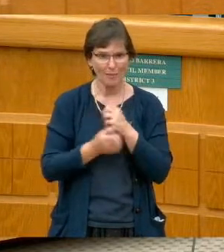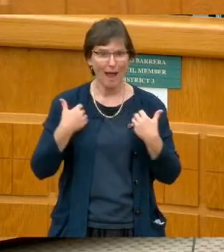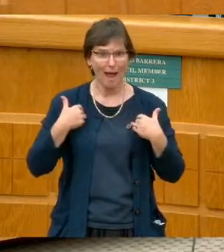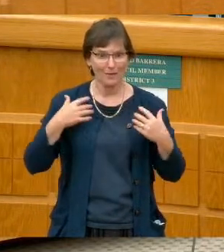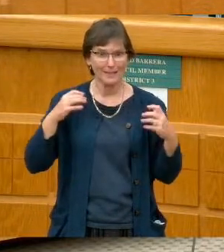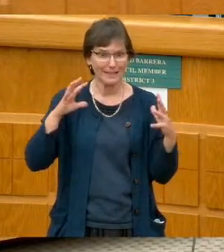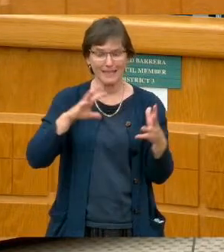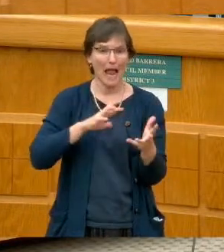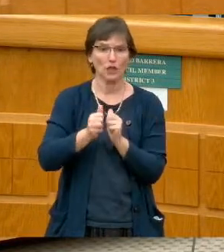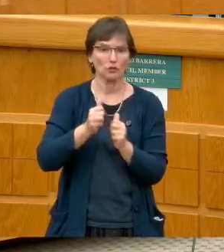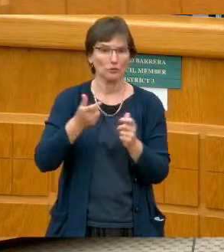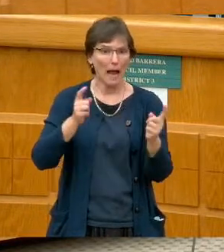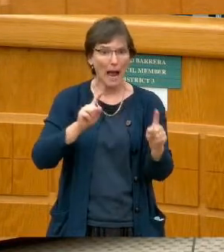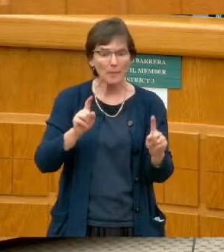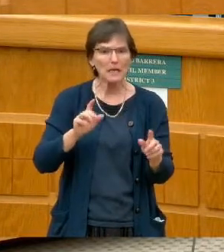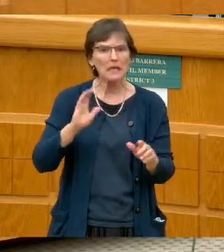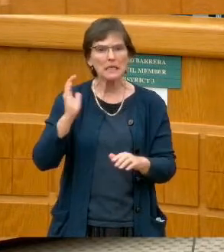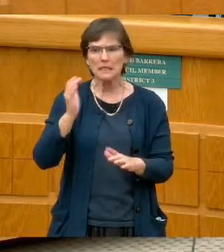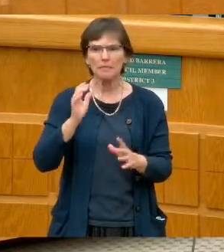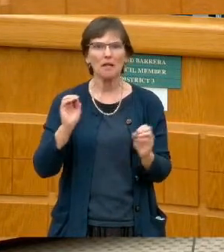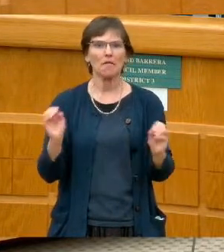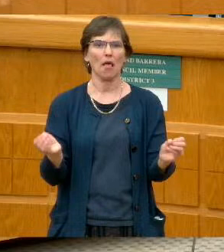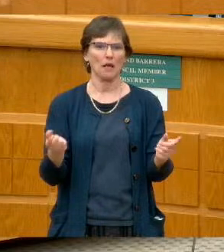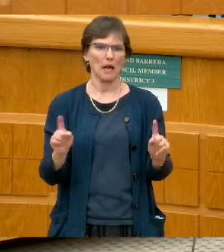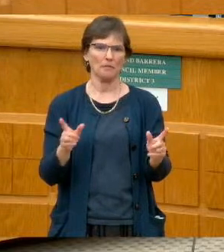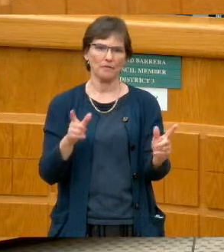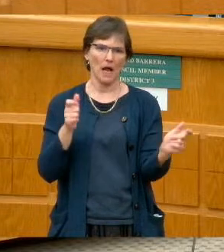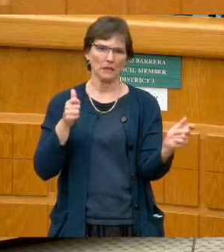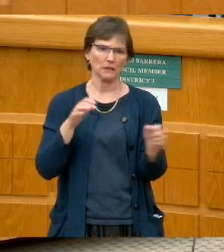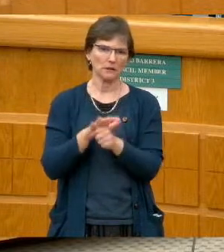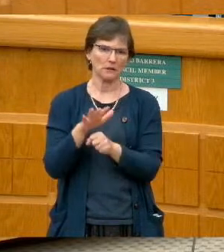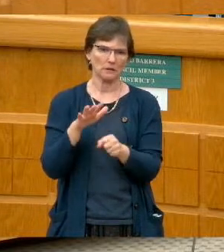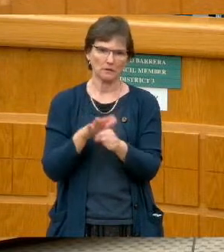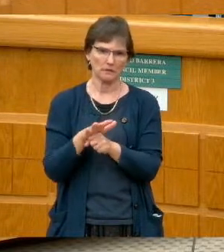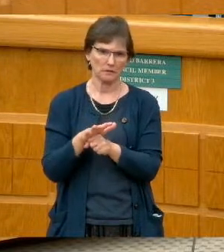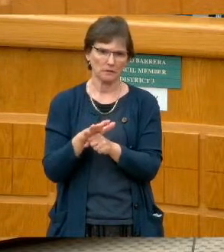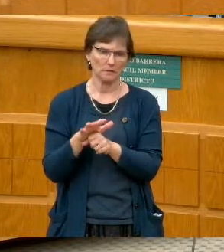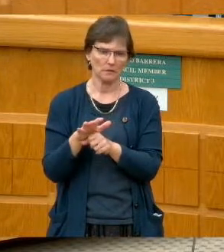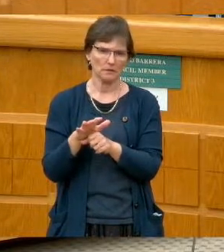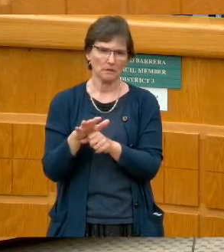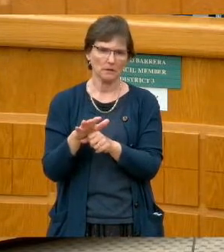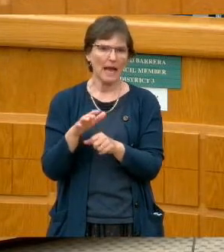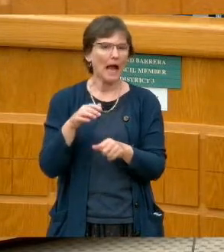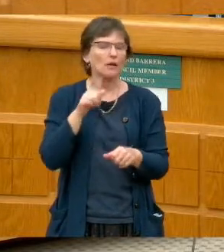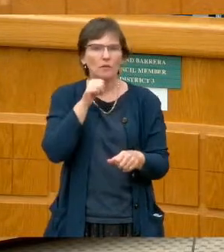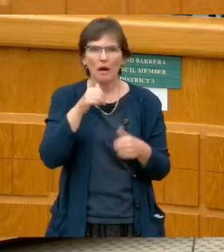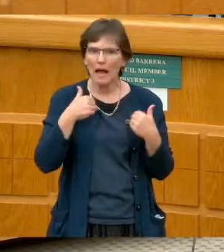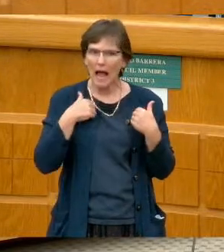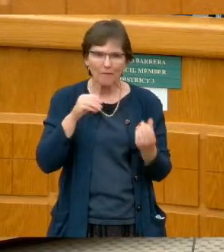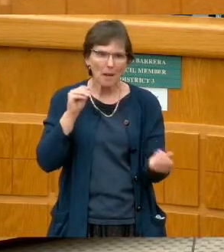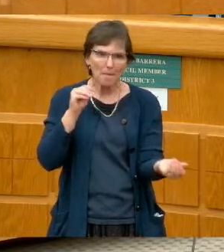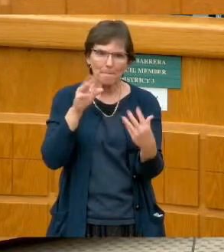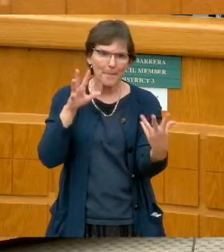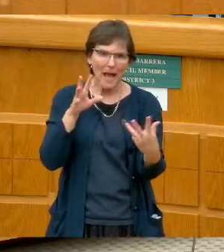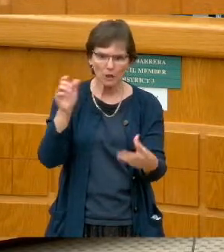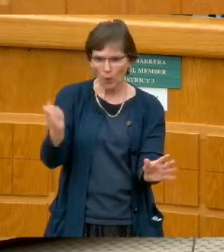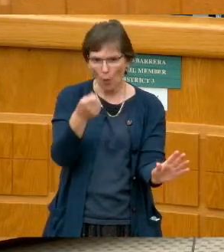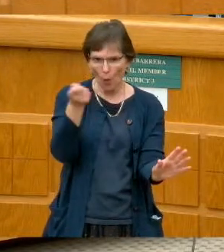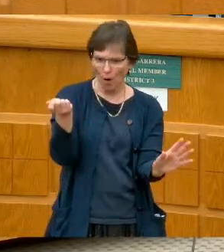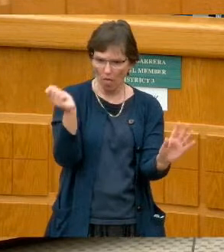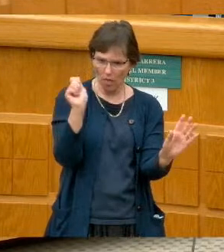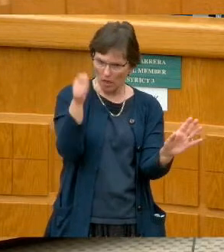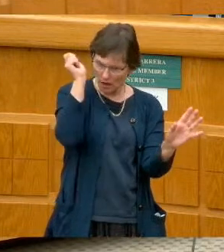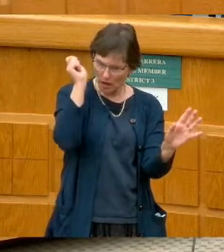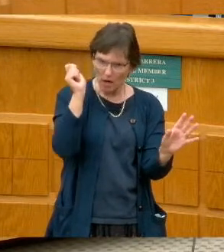can happen fast enough. That's how I feel. And as I said before, I don't have any magic wand